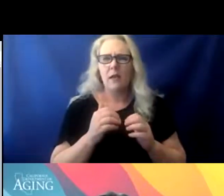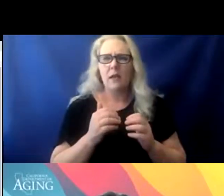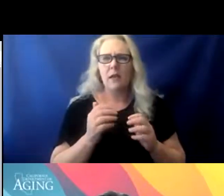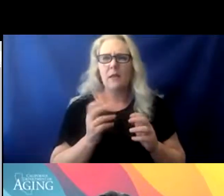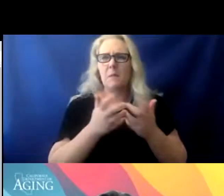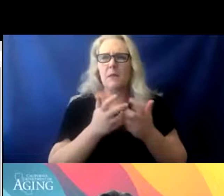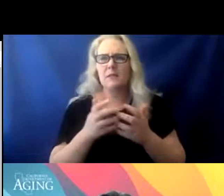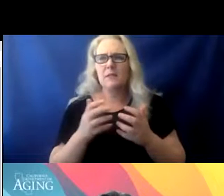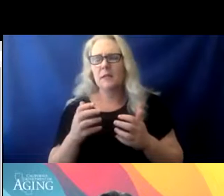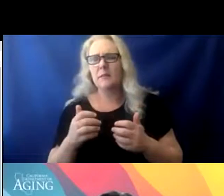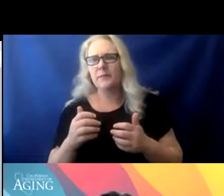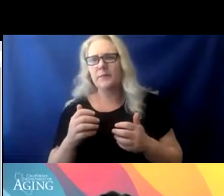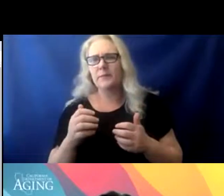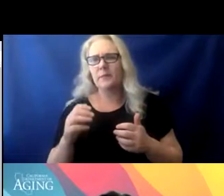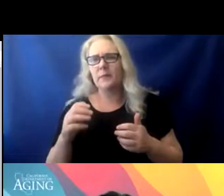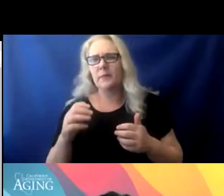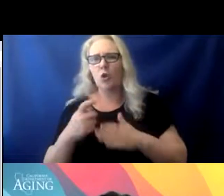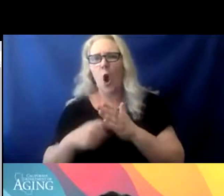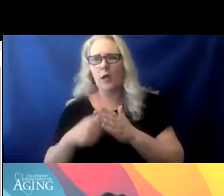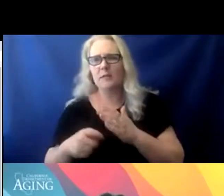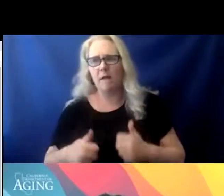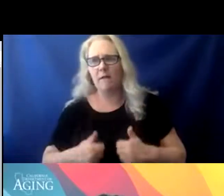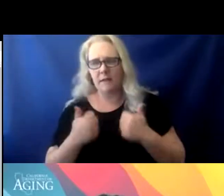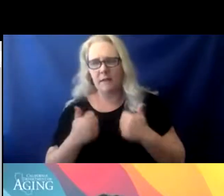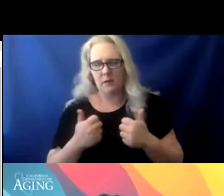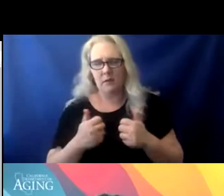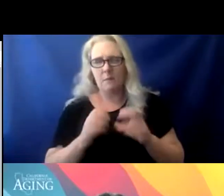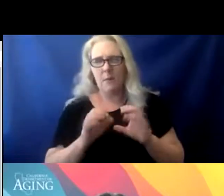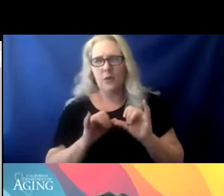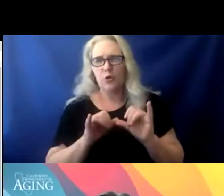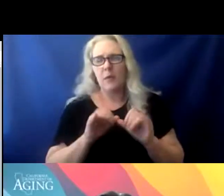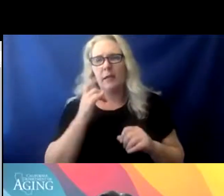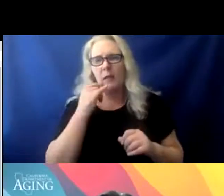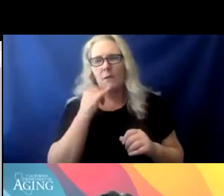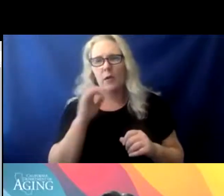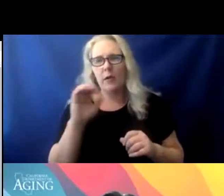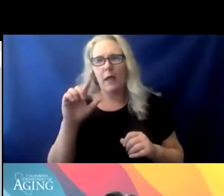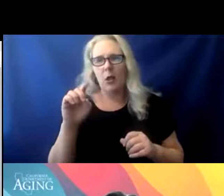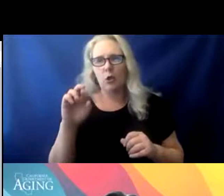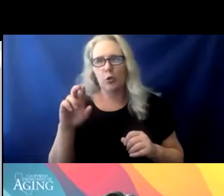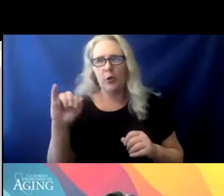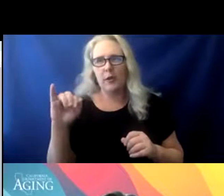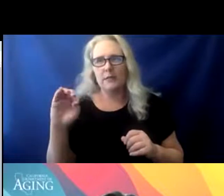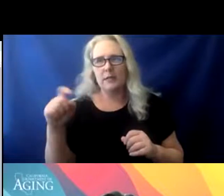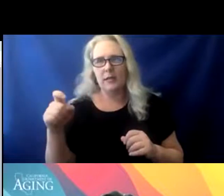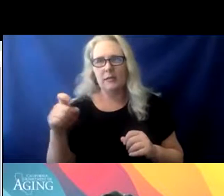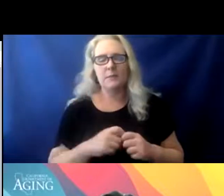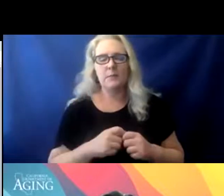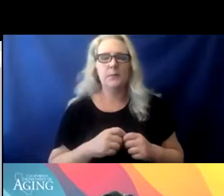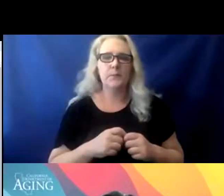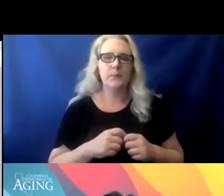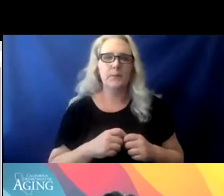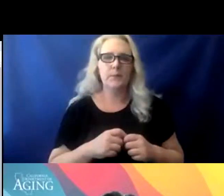older adults as measured by the California Elder Index. And you can see through the progress